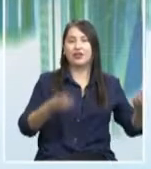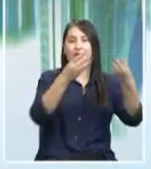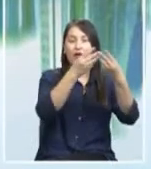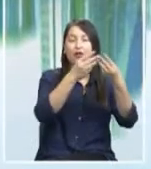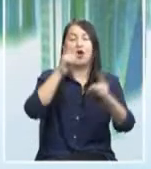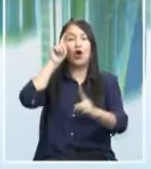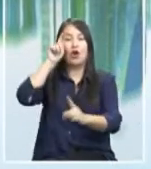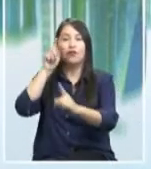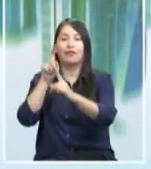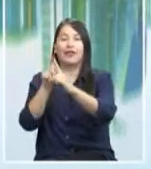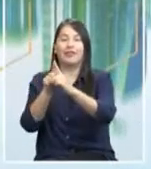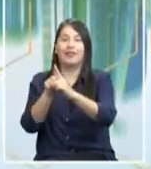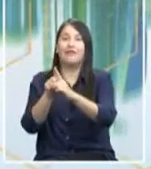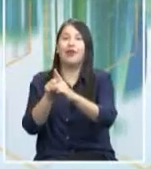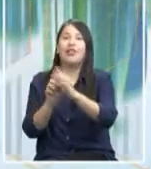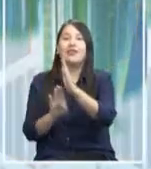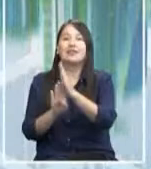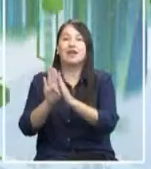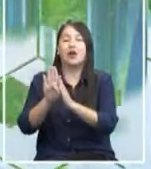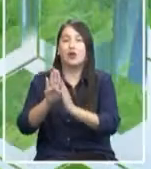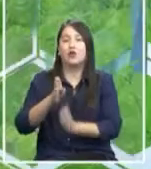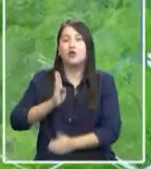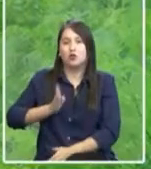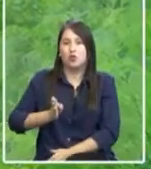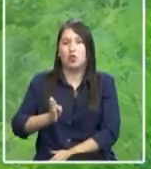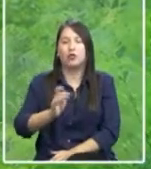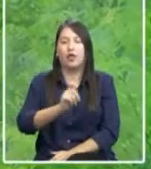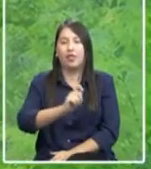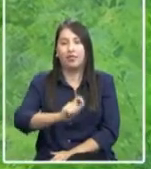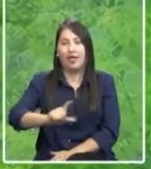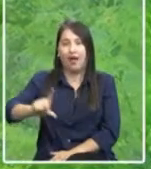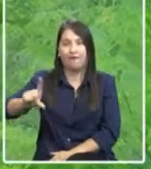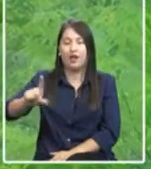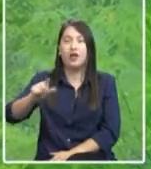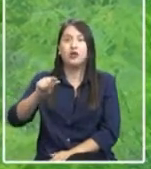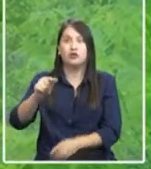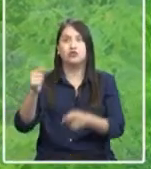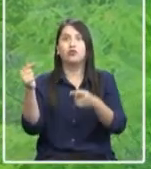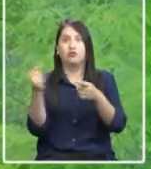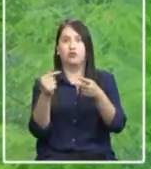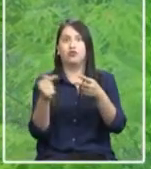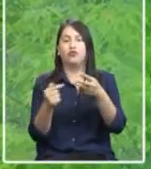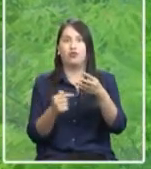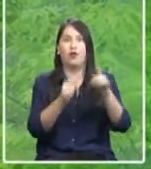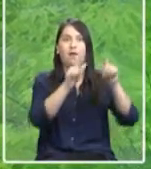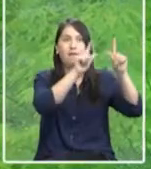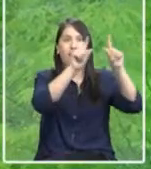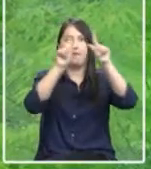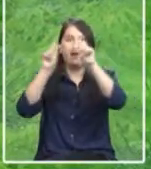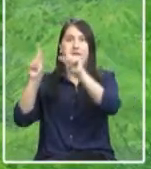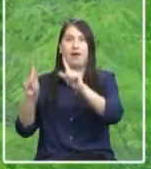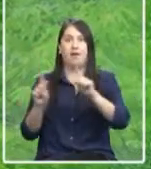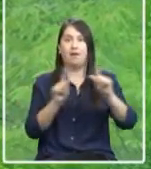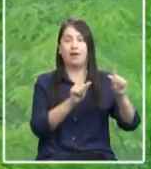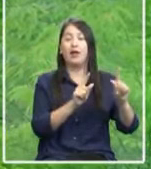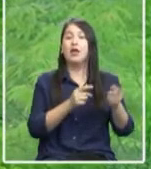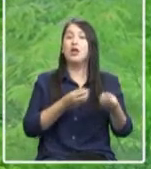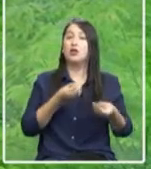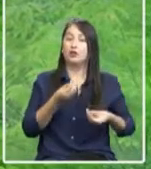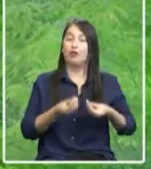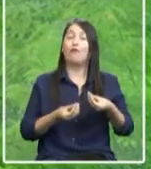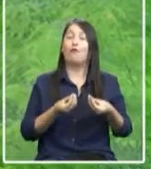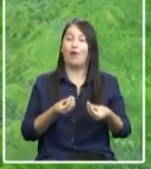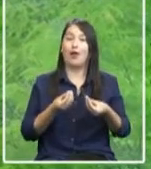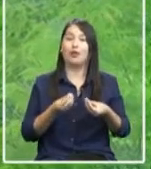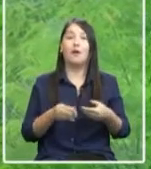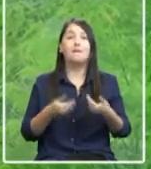them. Each of these is a good in itself, for people have agreed that these are things that we should be aiming